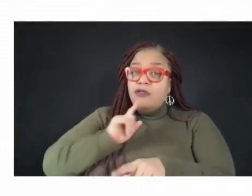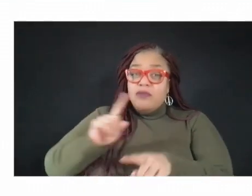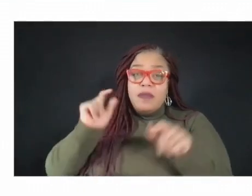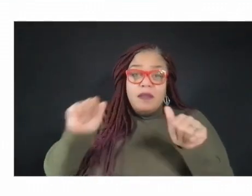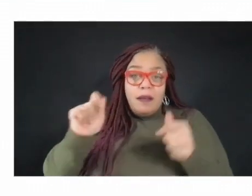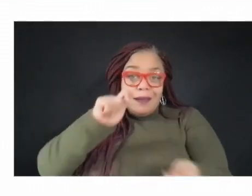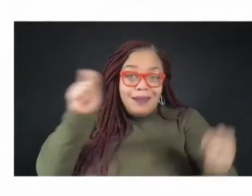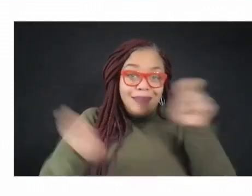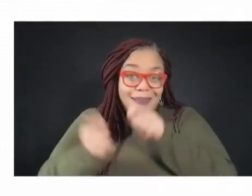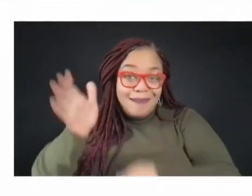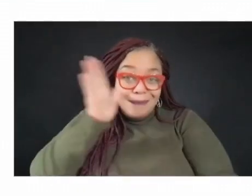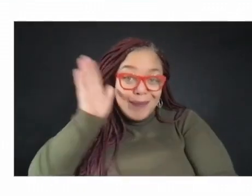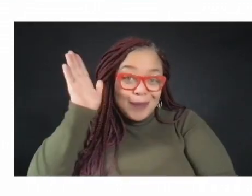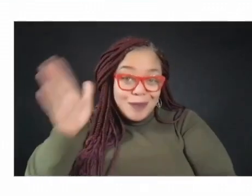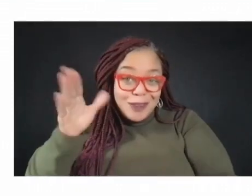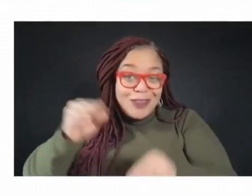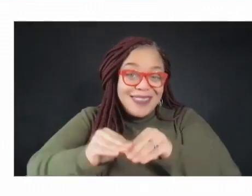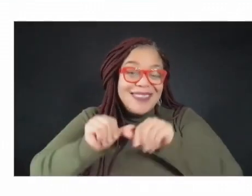sustained way.